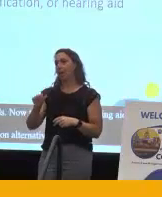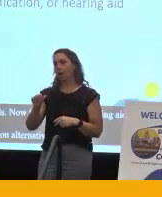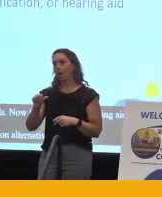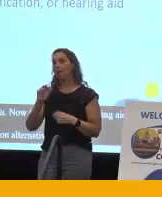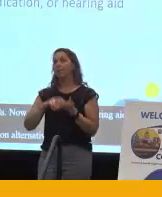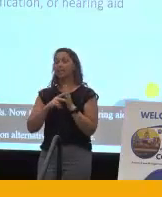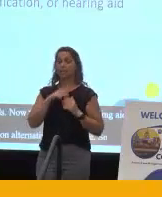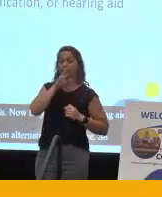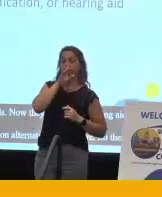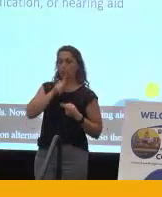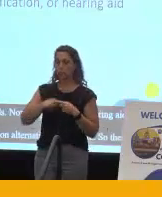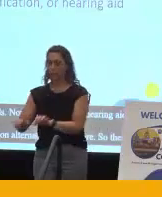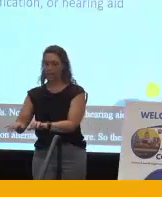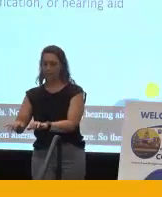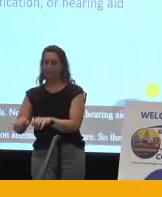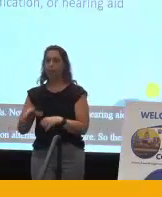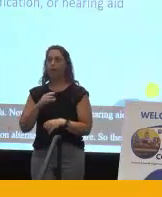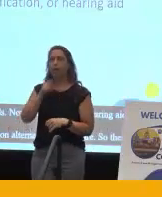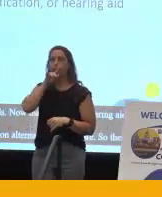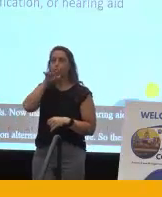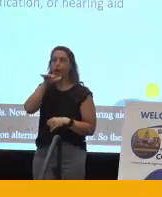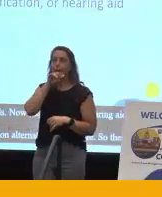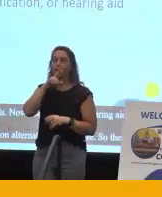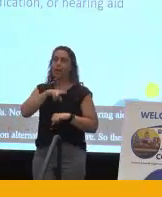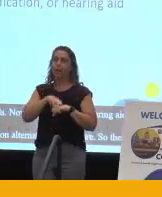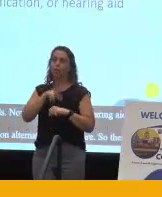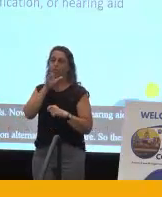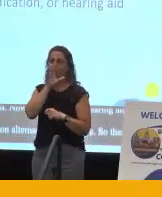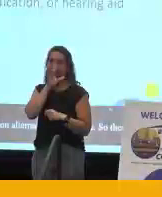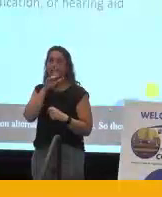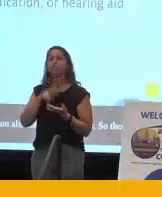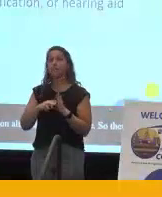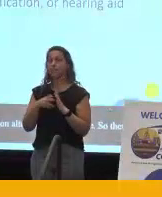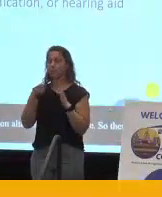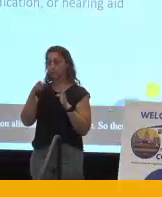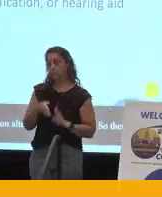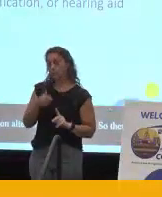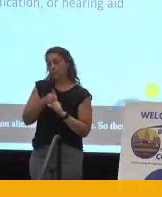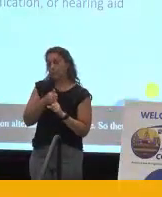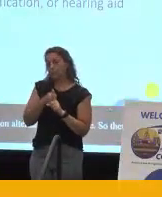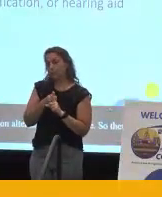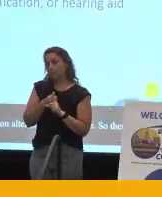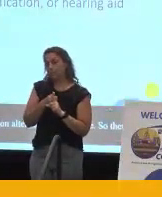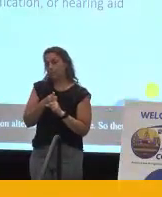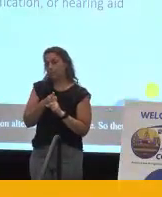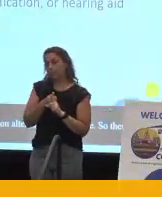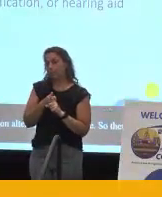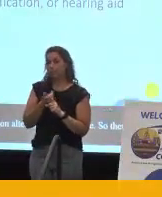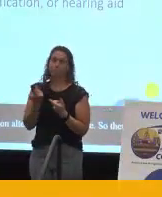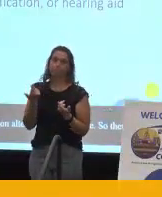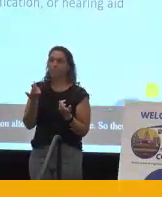your voice to text. There's also Dragon Naturally Speaking. So somebody who's doing kind of